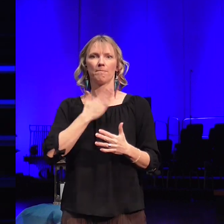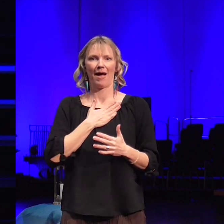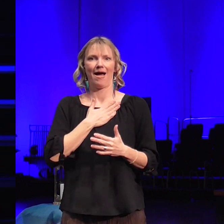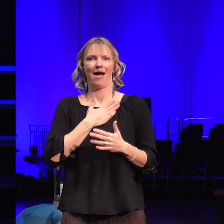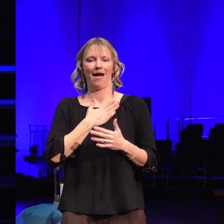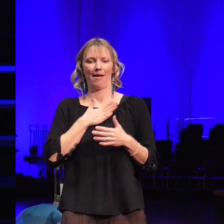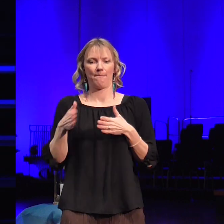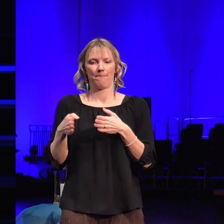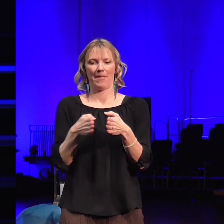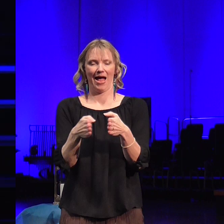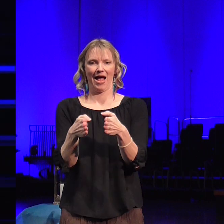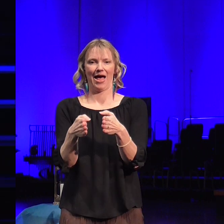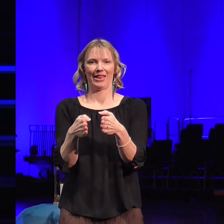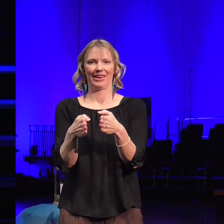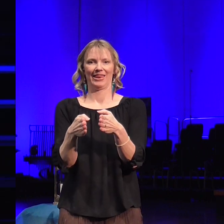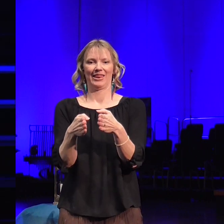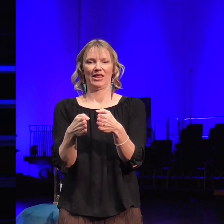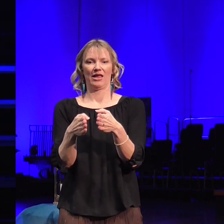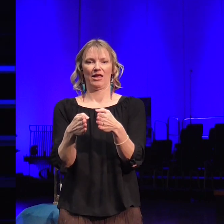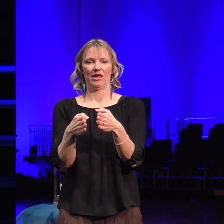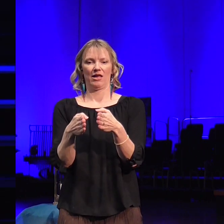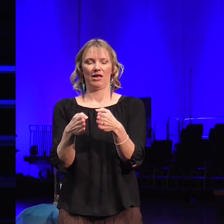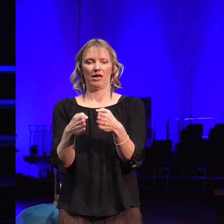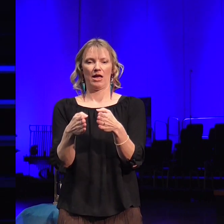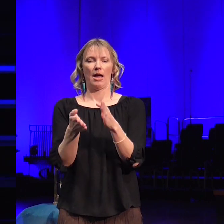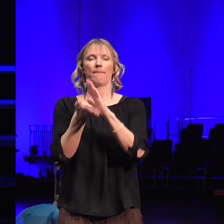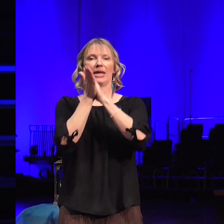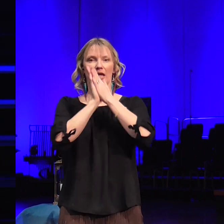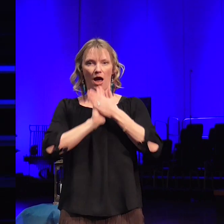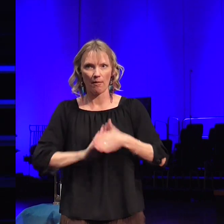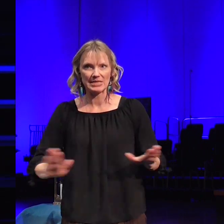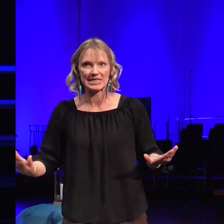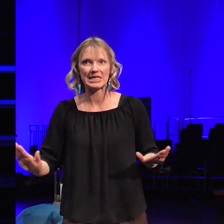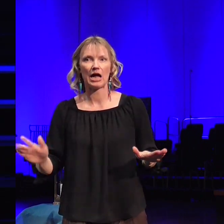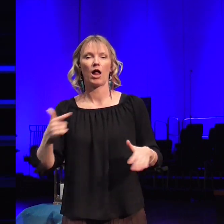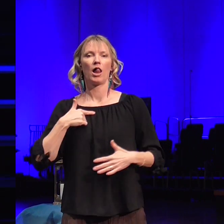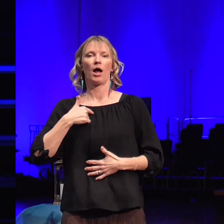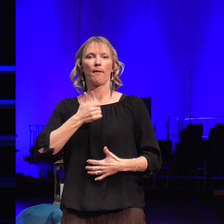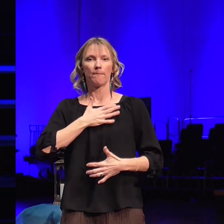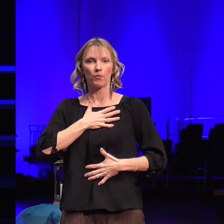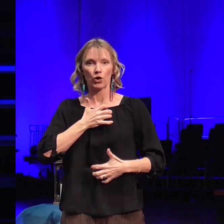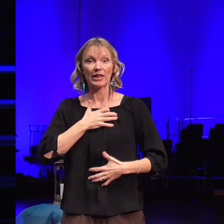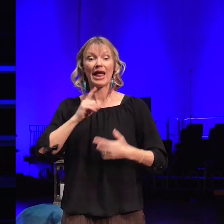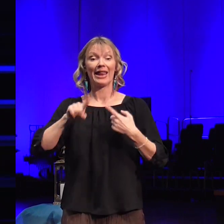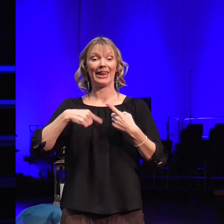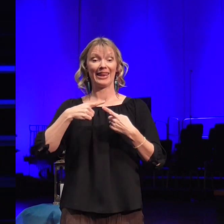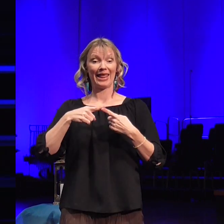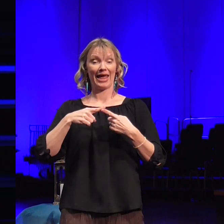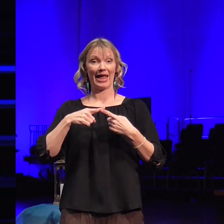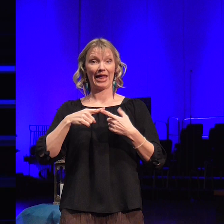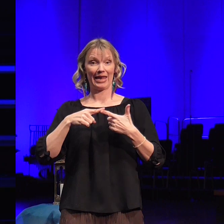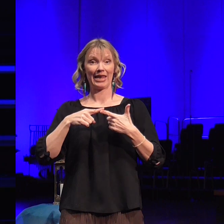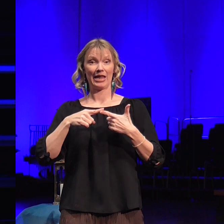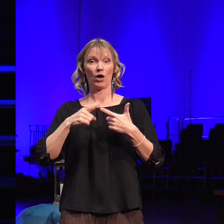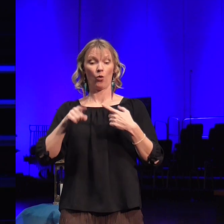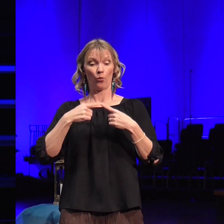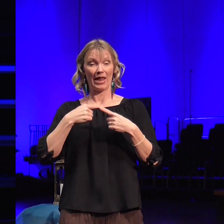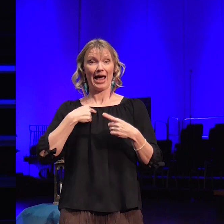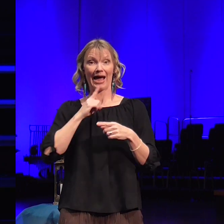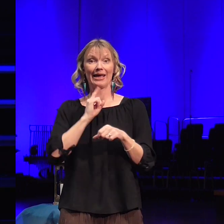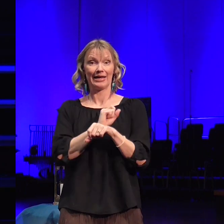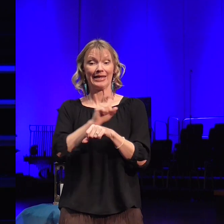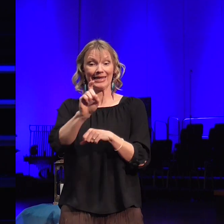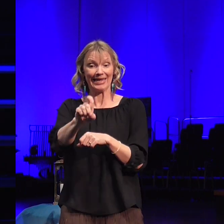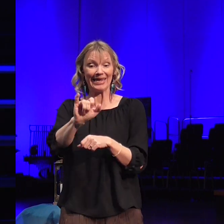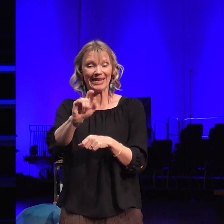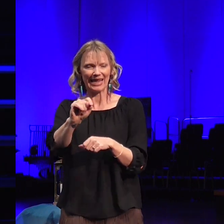pathways to find myself in the presence of stillness, breathed into it, then when I really need it, I know the way in. And so